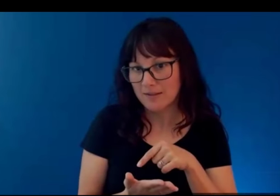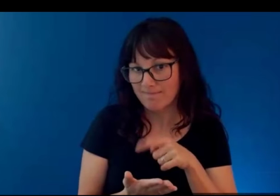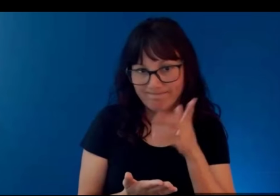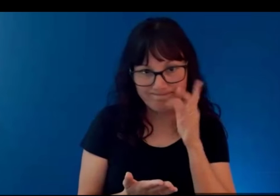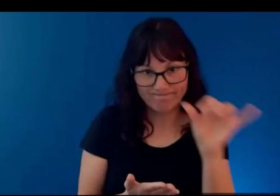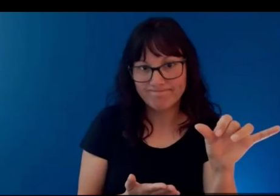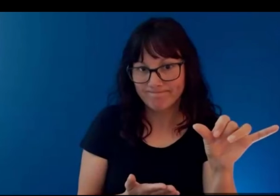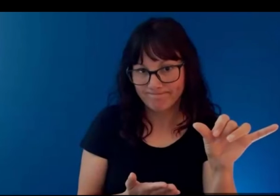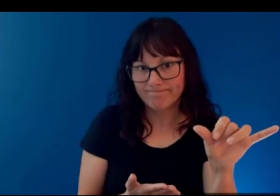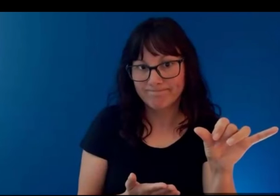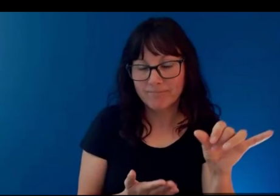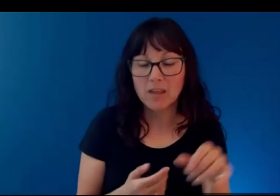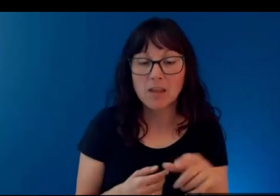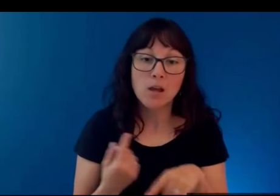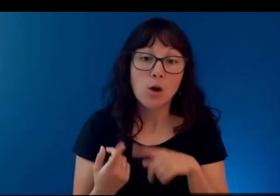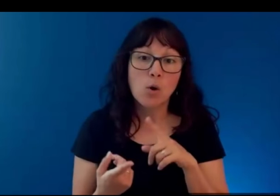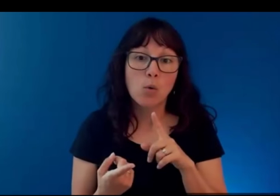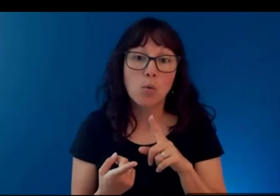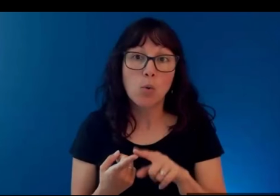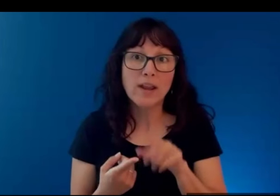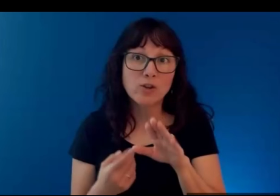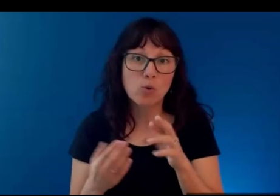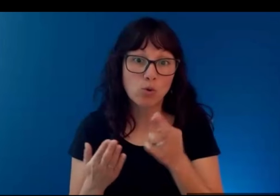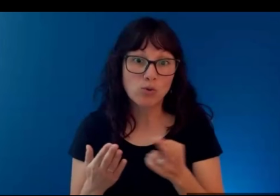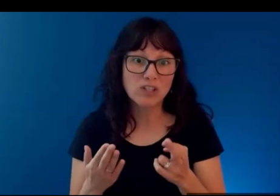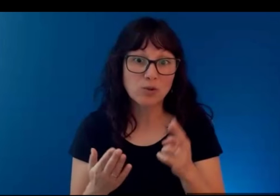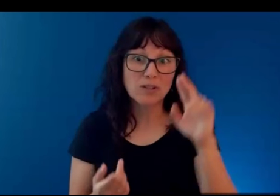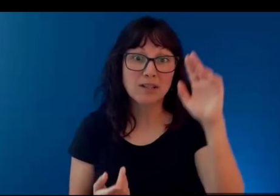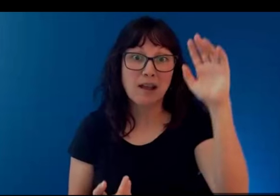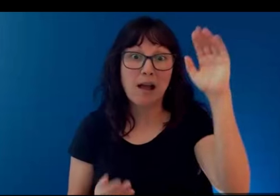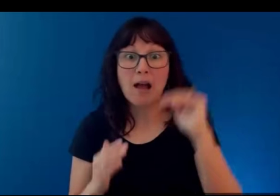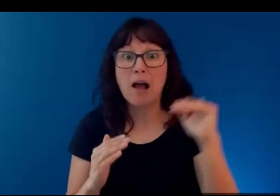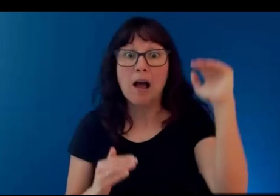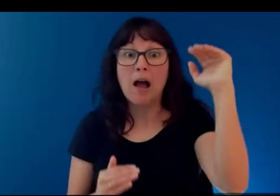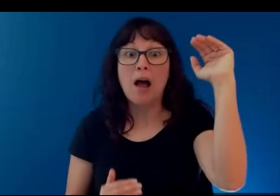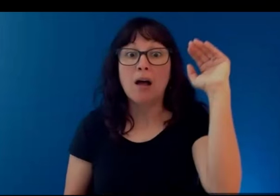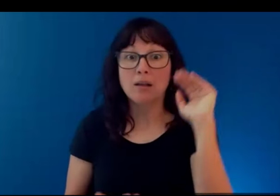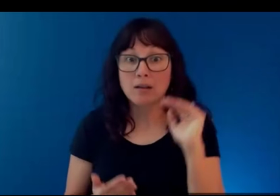indefinitely. And anytime you bring your resources back down,